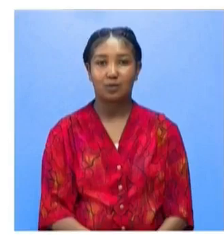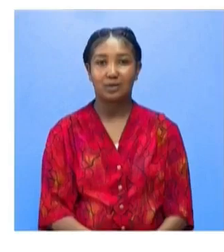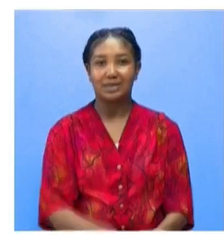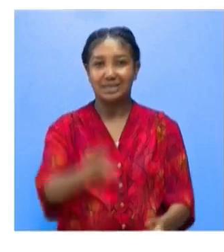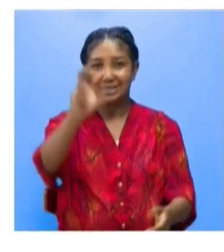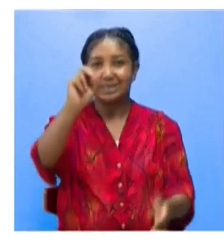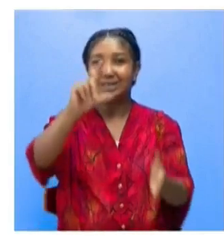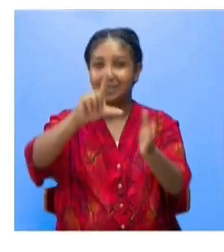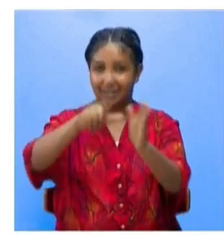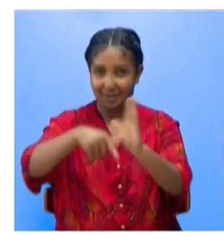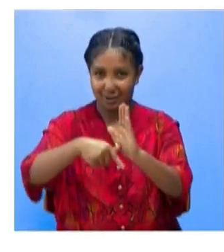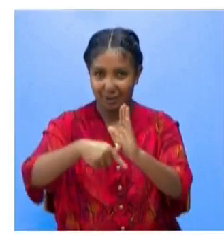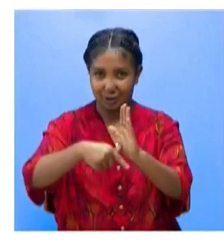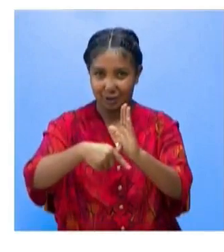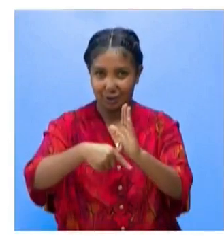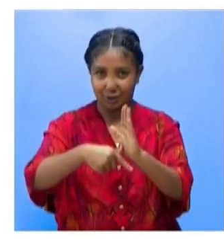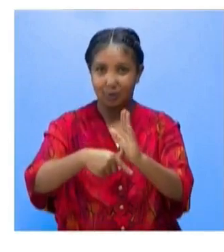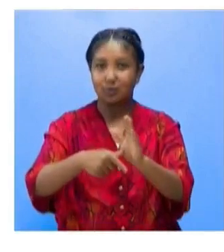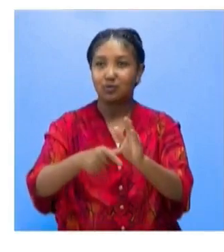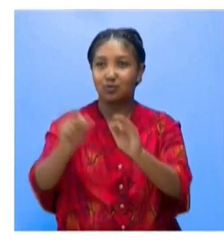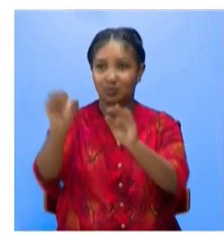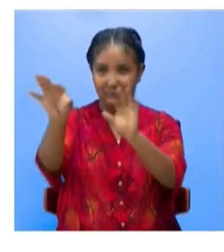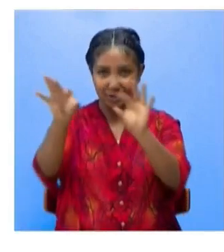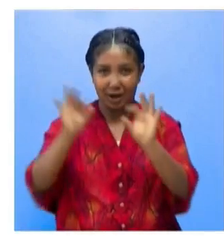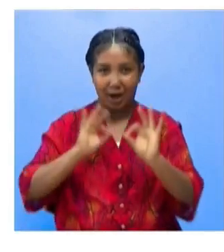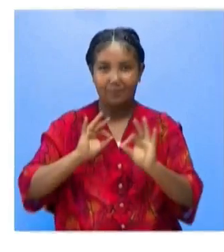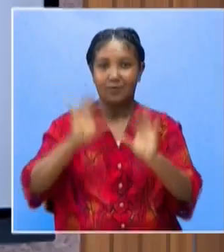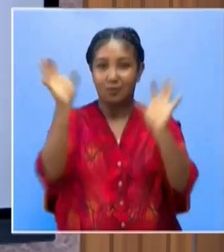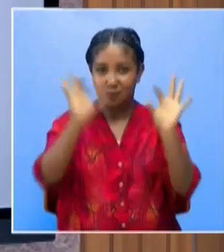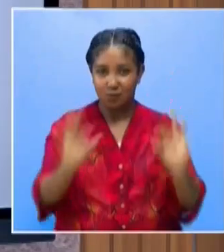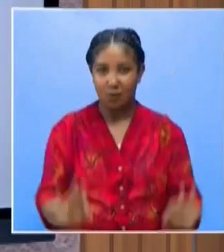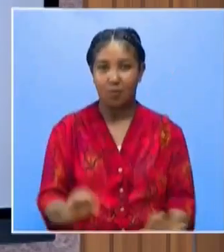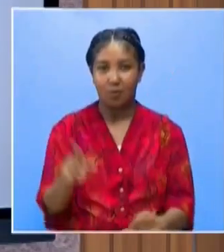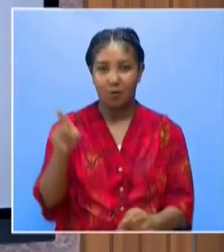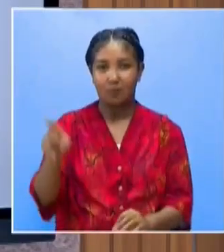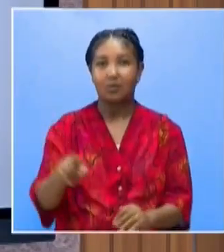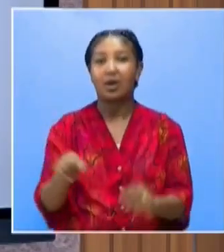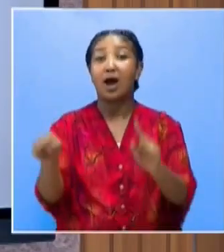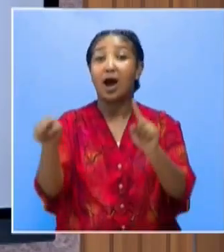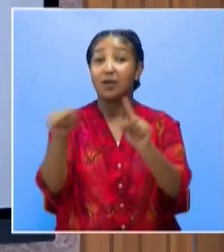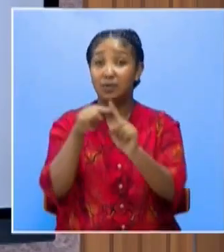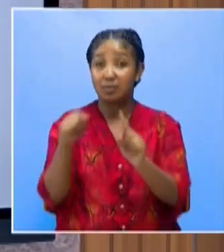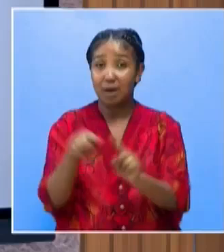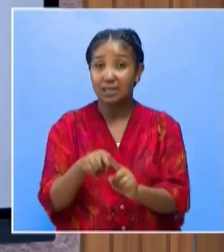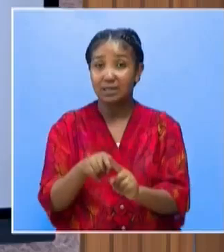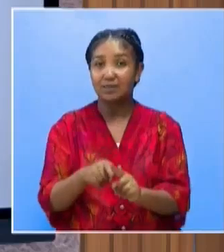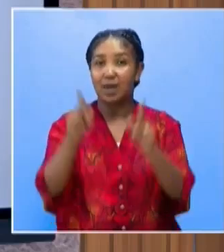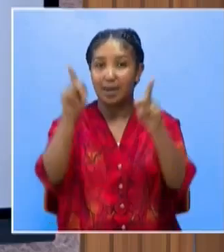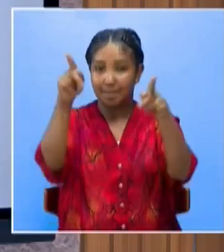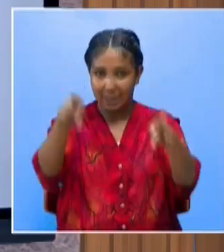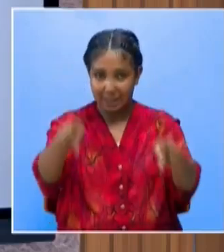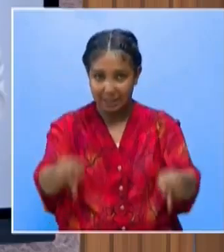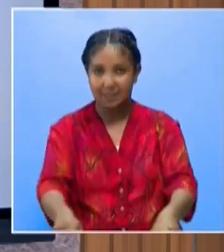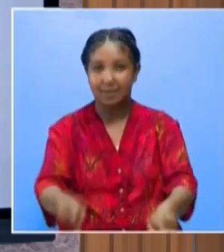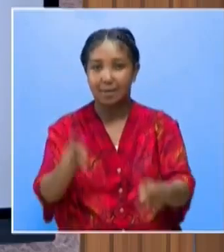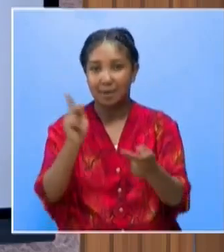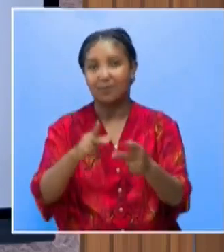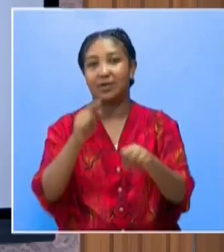30 seconds to derive the form of affirmative in present